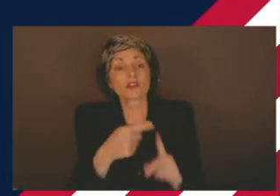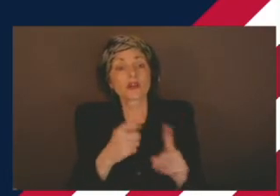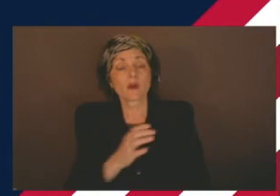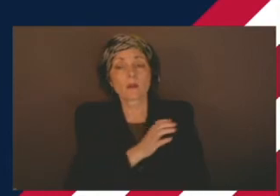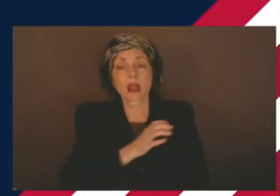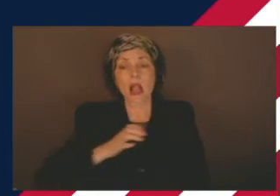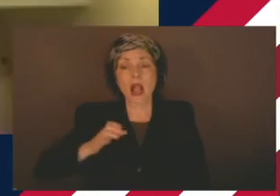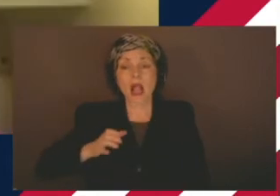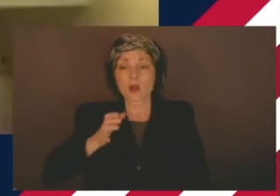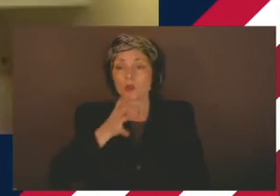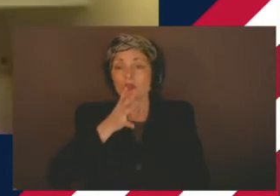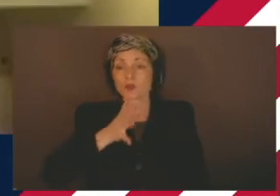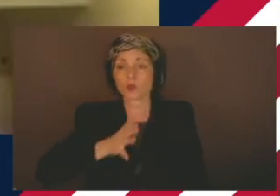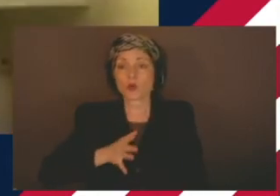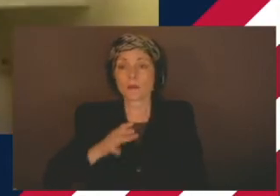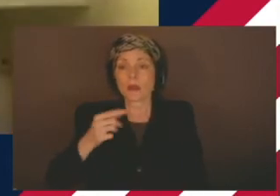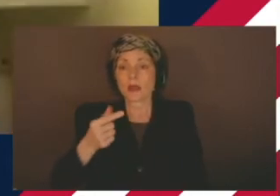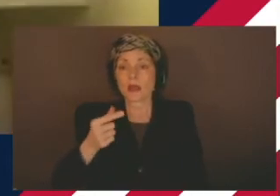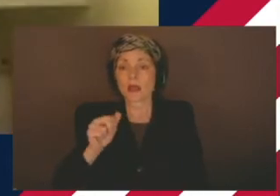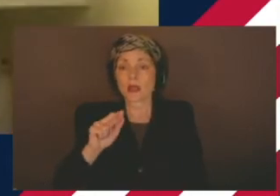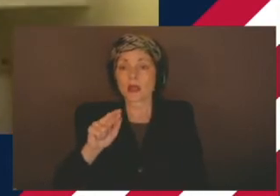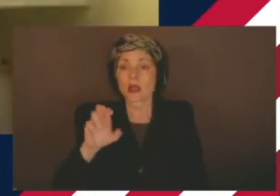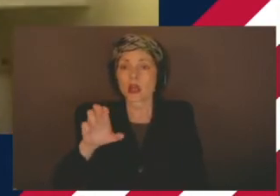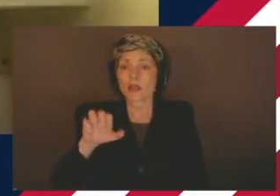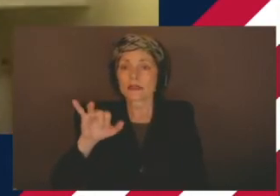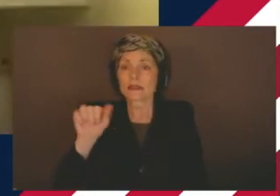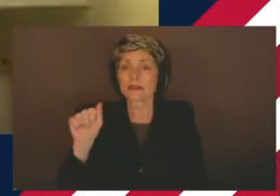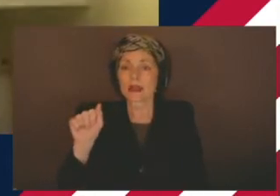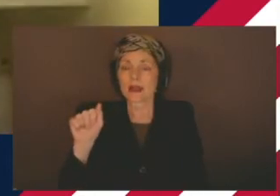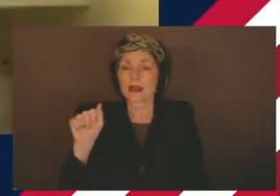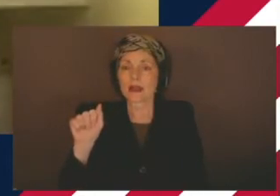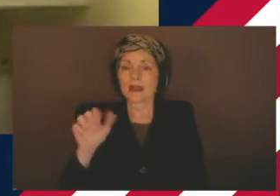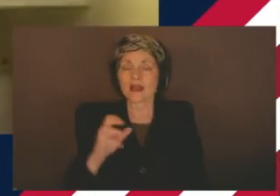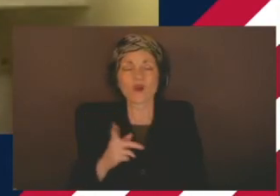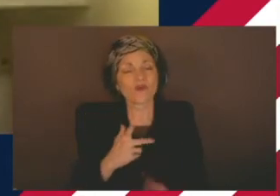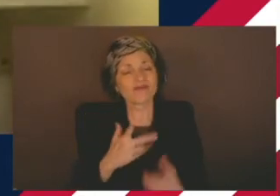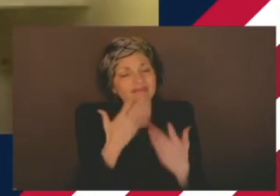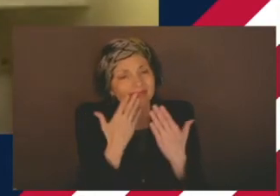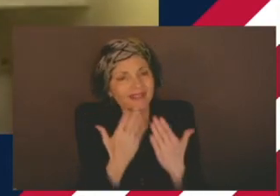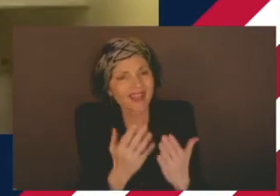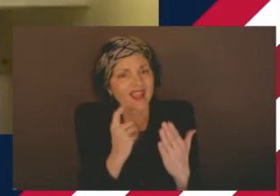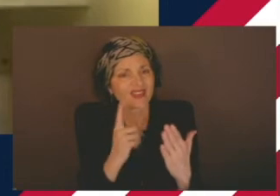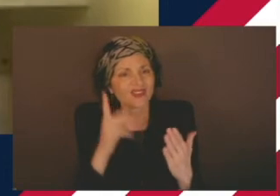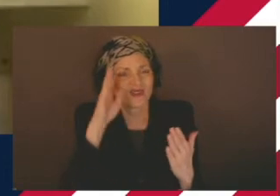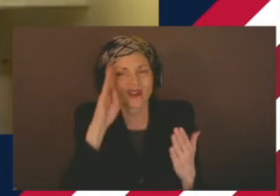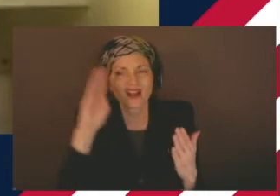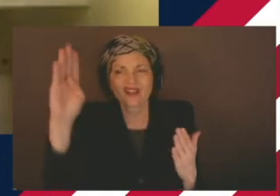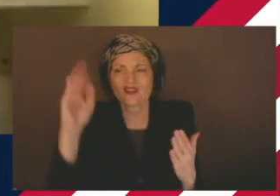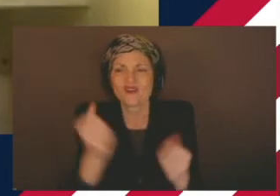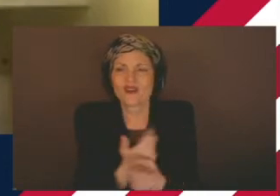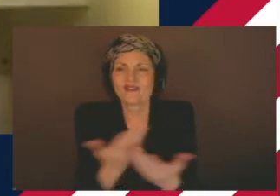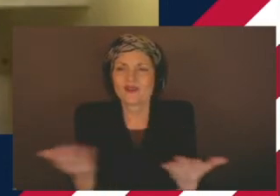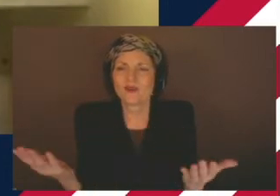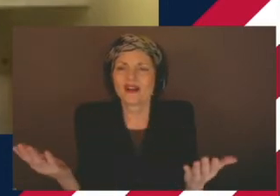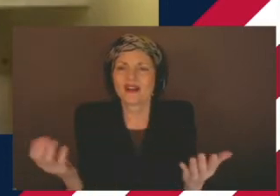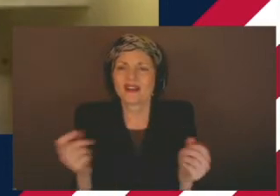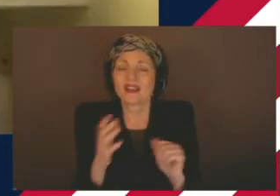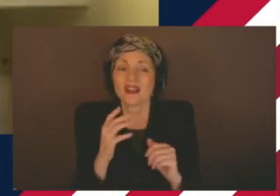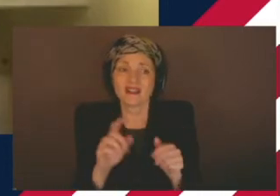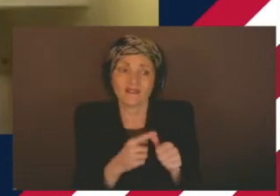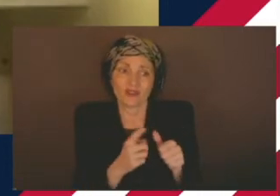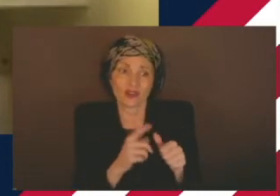Garcia. Thank you, Mayor, and hello, everyone. And first, Alaya, let me just say to you